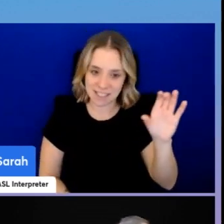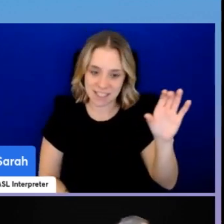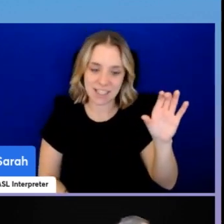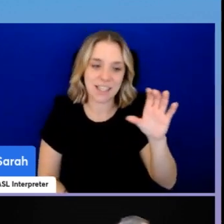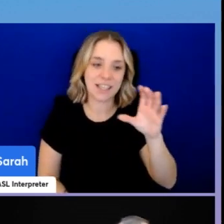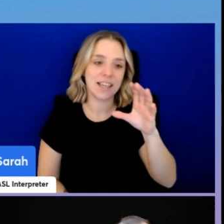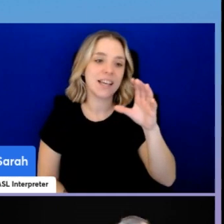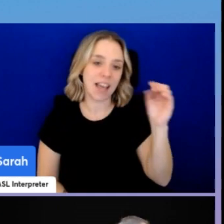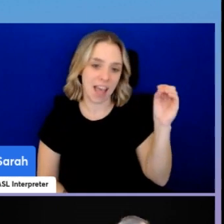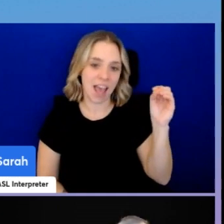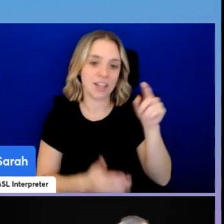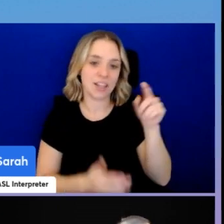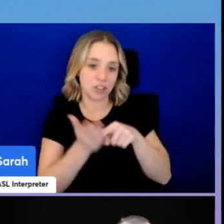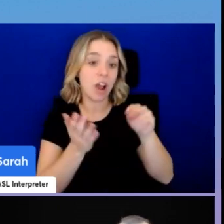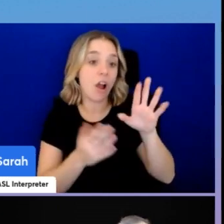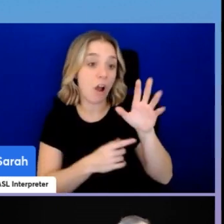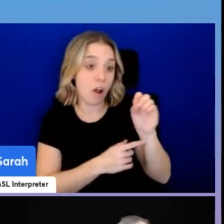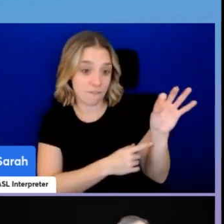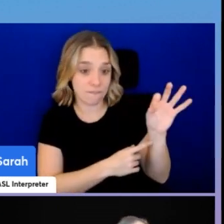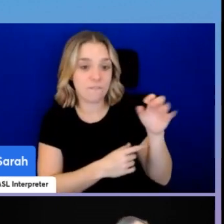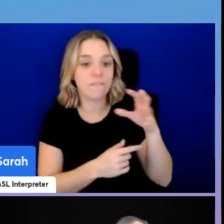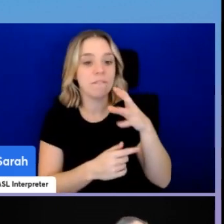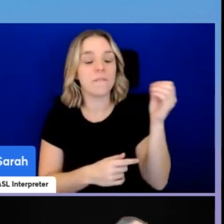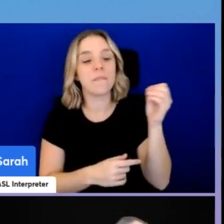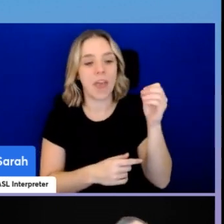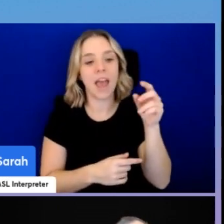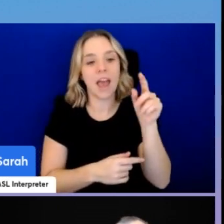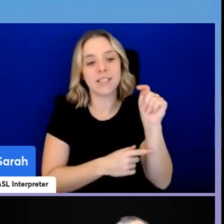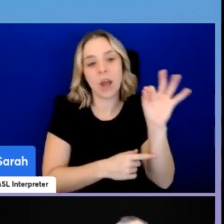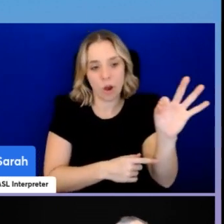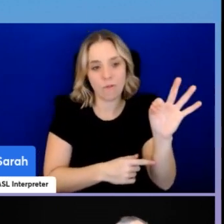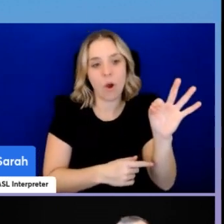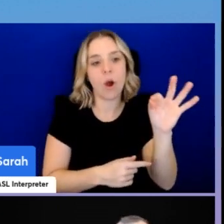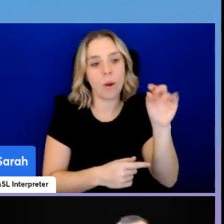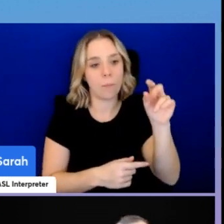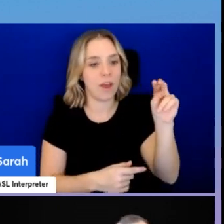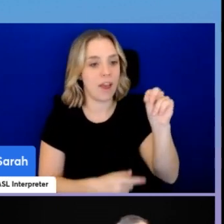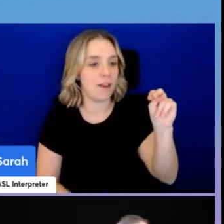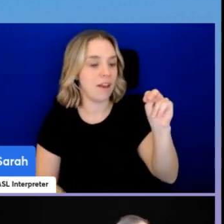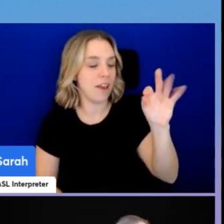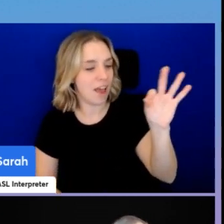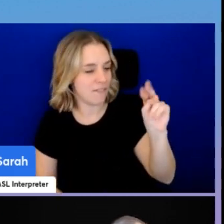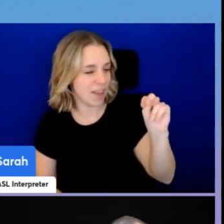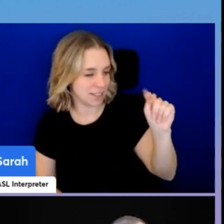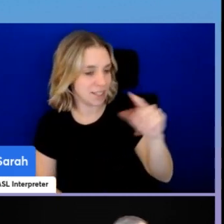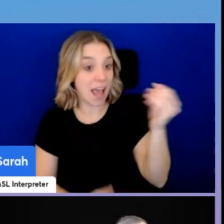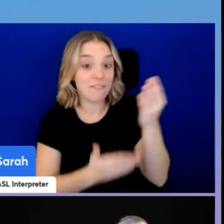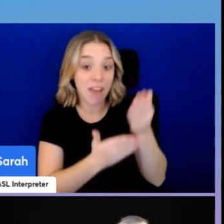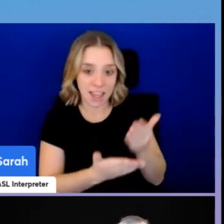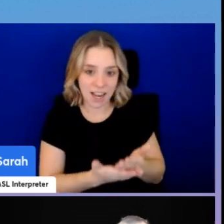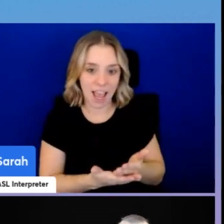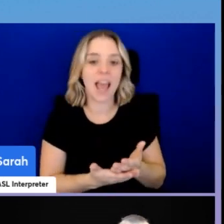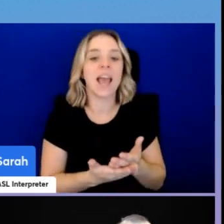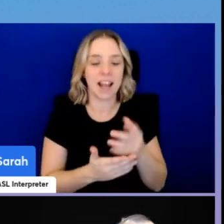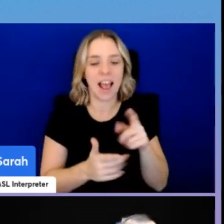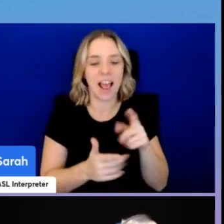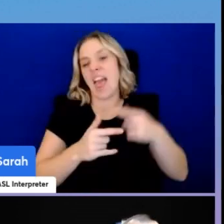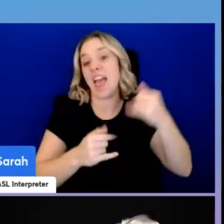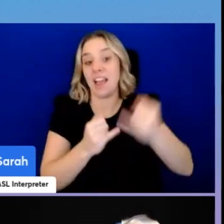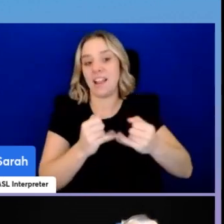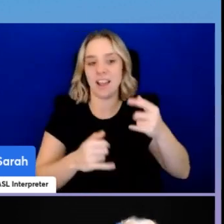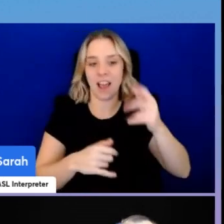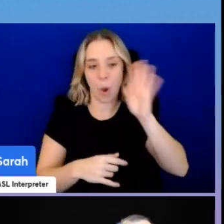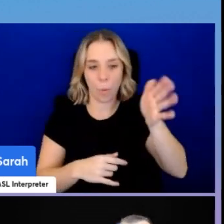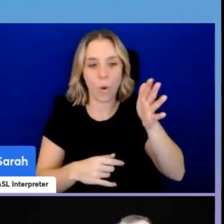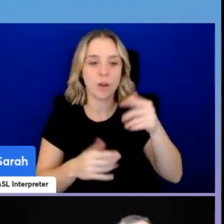and checkoff, and then Terraform FMT and validate. And I'll take you through some of the linters. And then I'll show you how